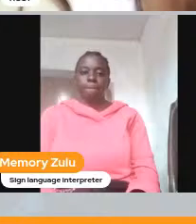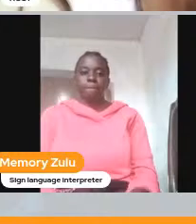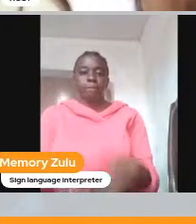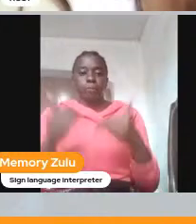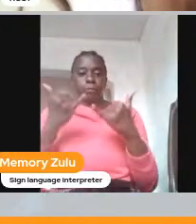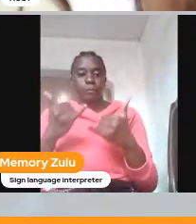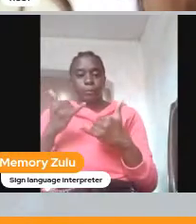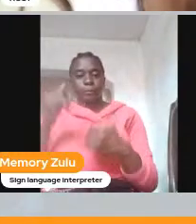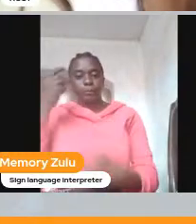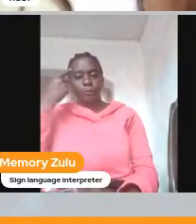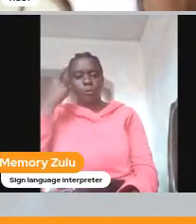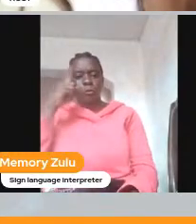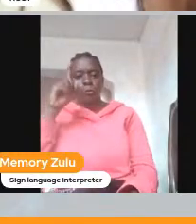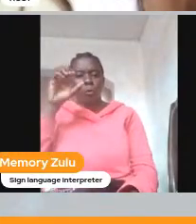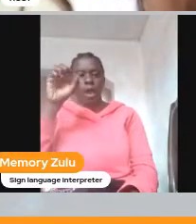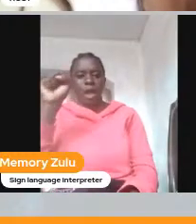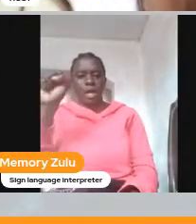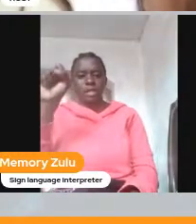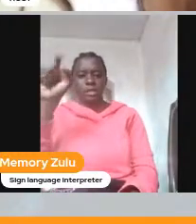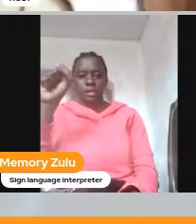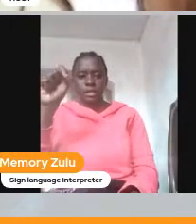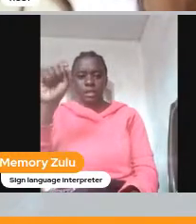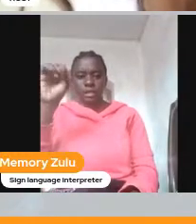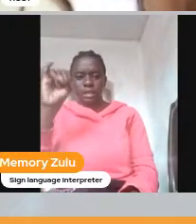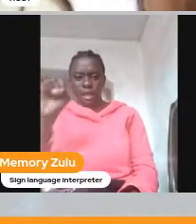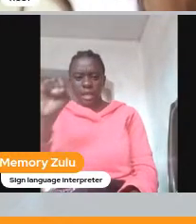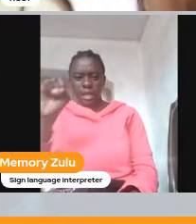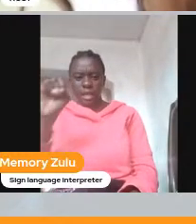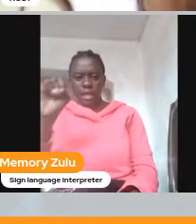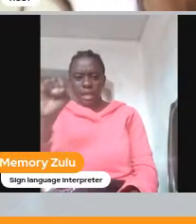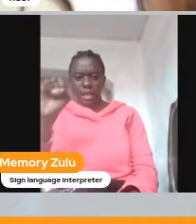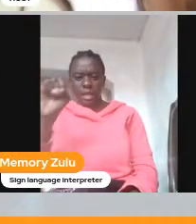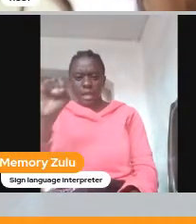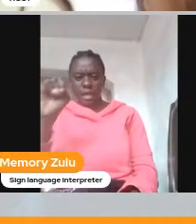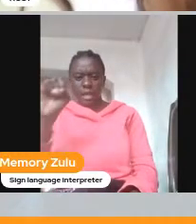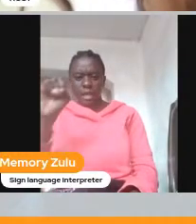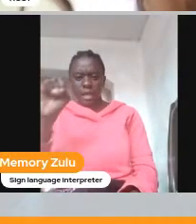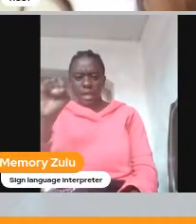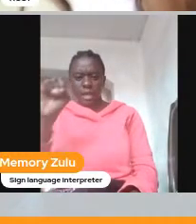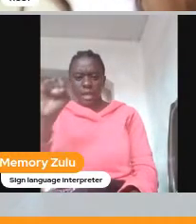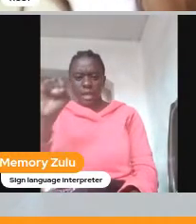is sexually active is at high risk.